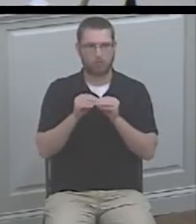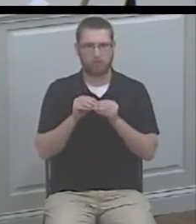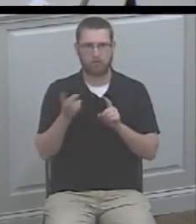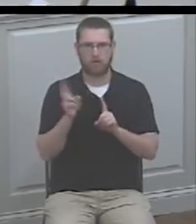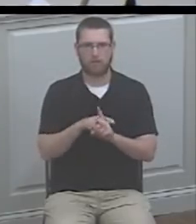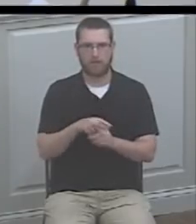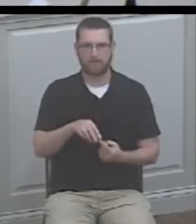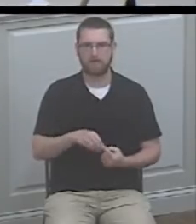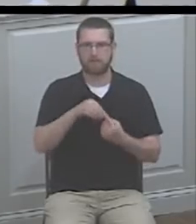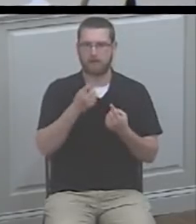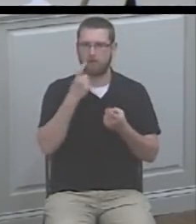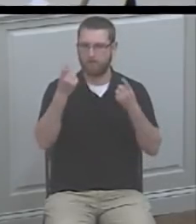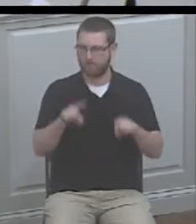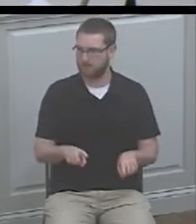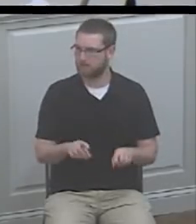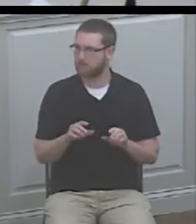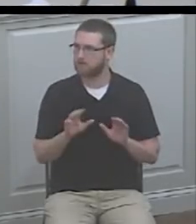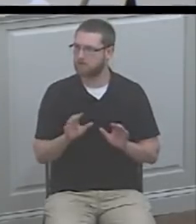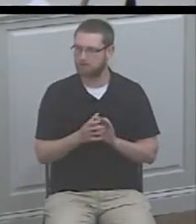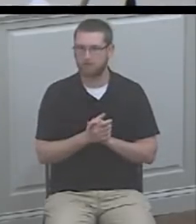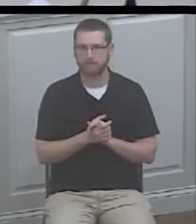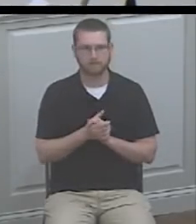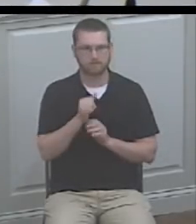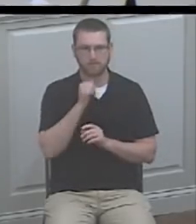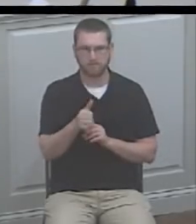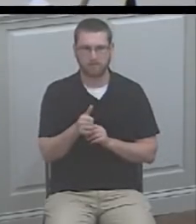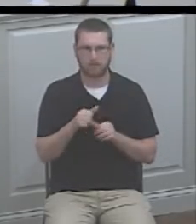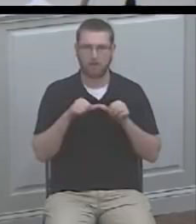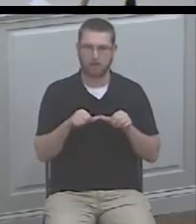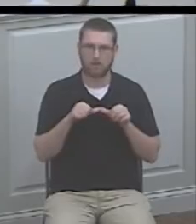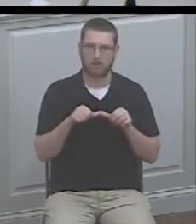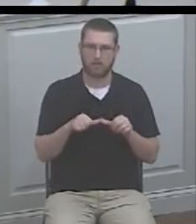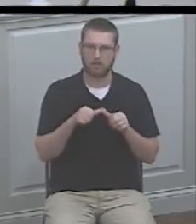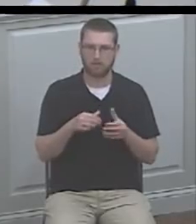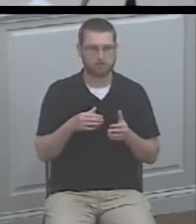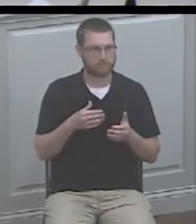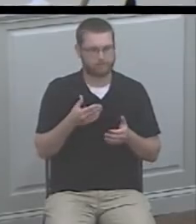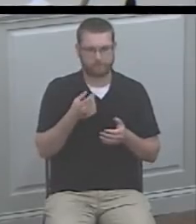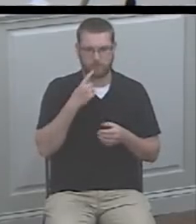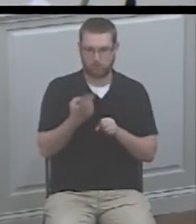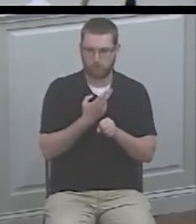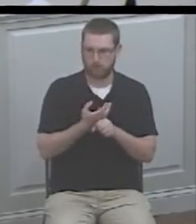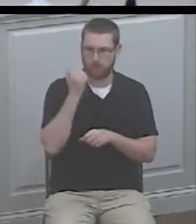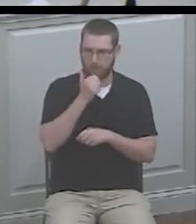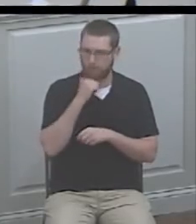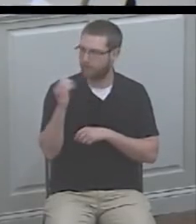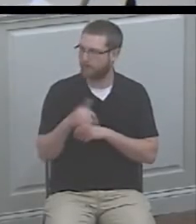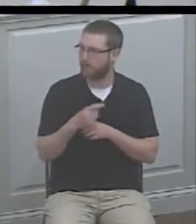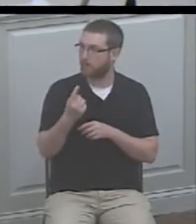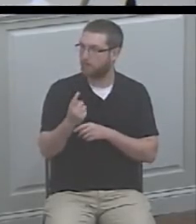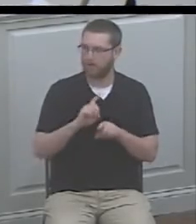applicable to special events. But not an ongoing continual use, unless it was something